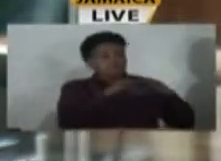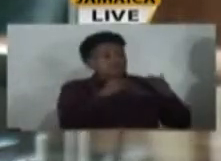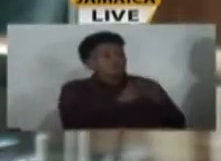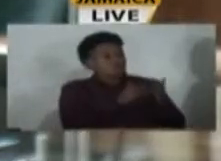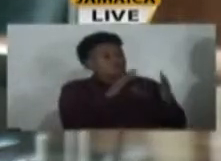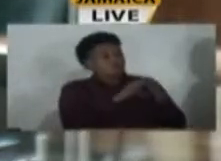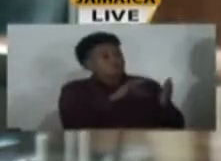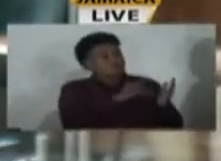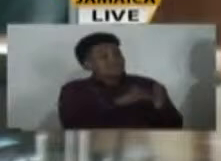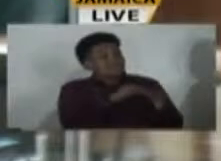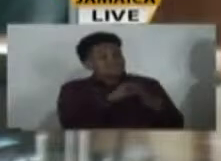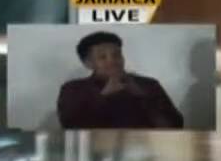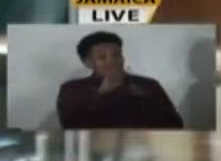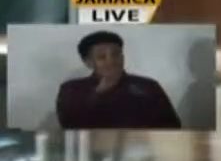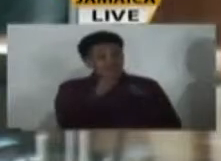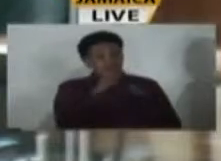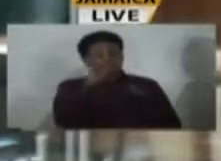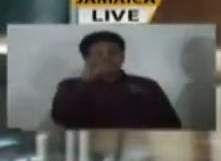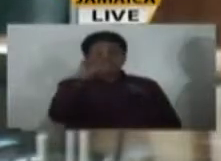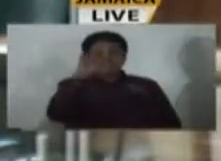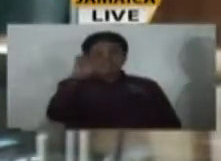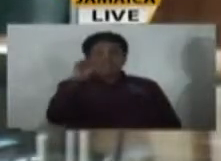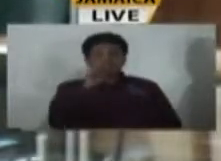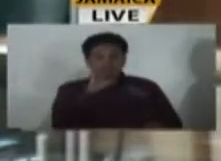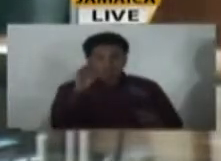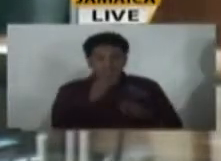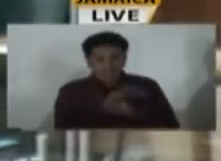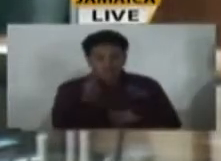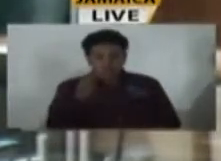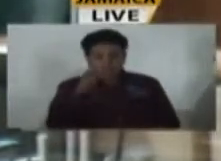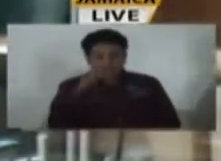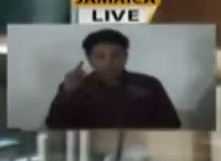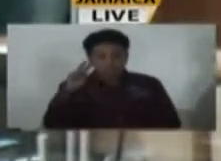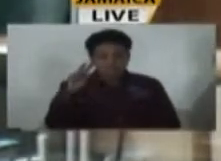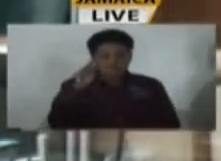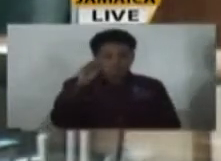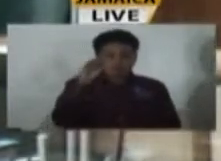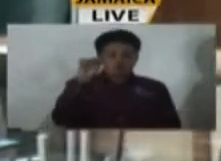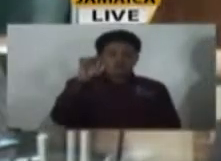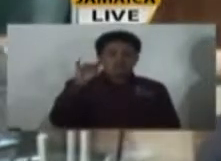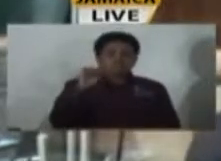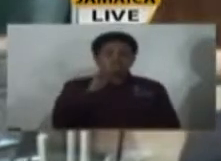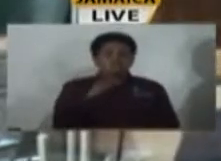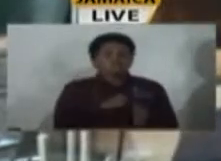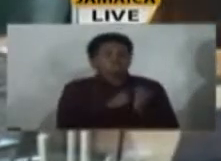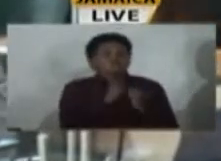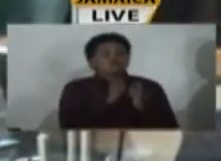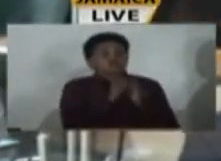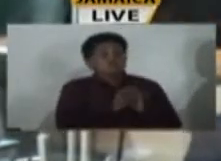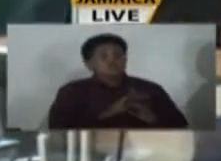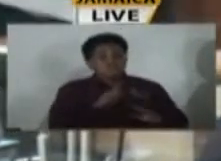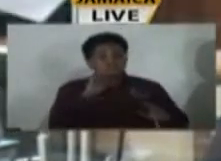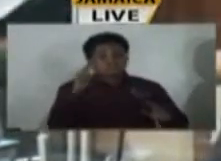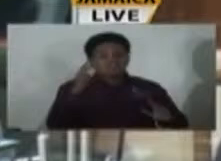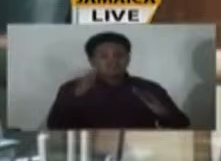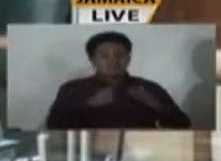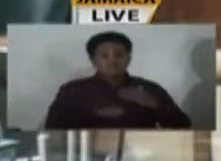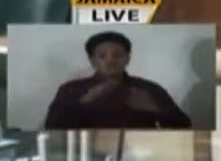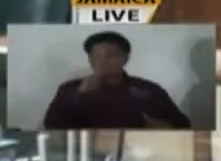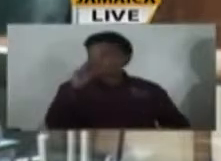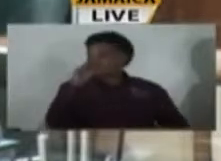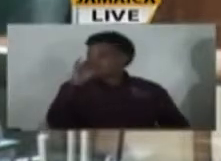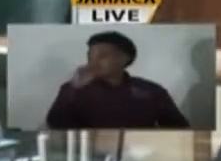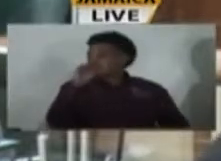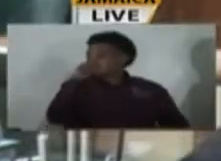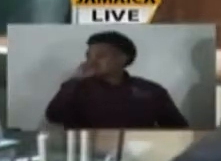in Falmouth as well on 50 acres of land using the PPP modality, the reconstruction of the second berth at Reynolds Pier